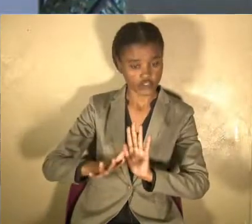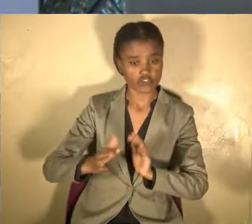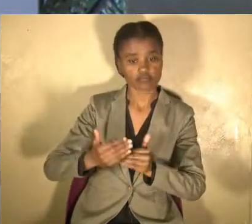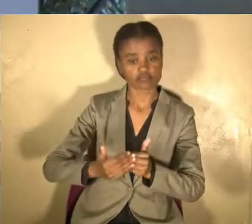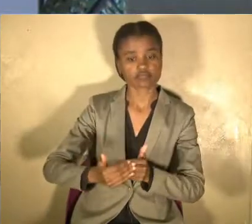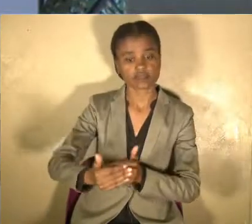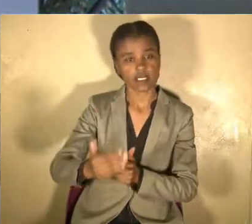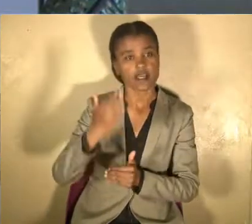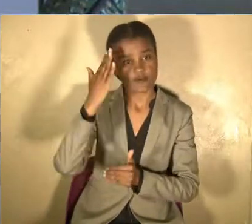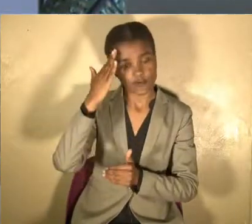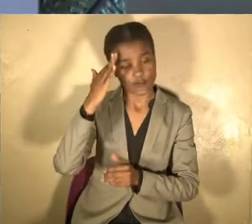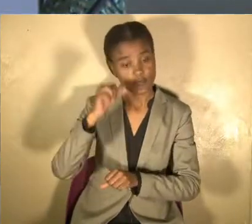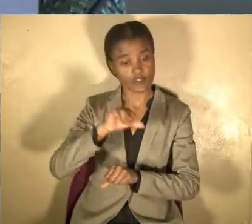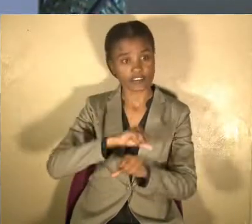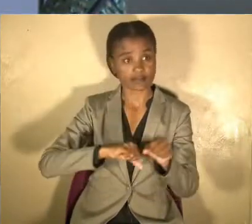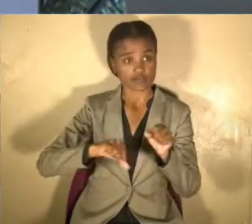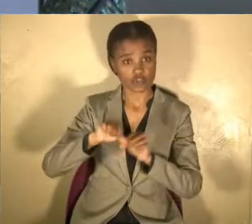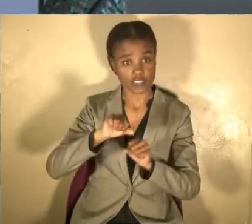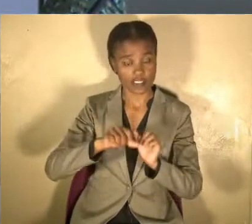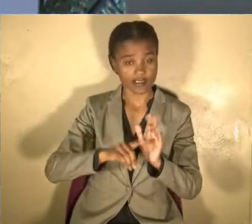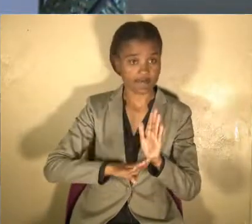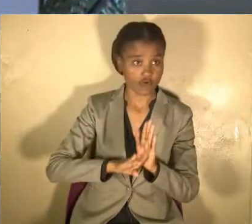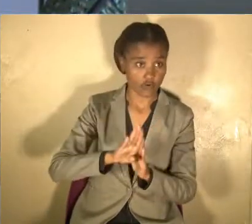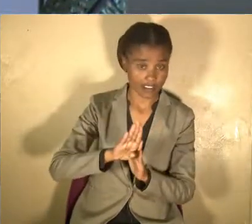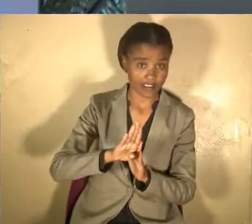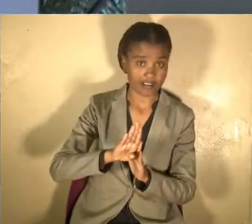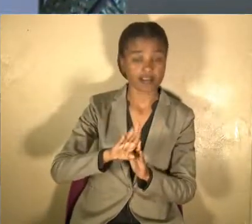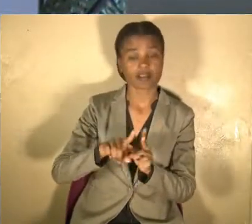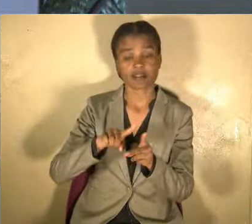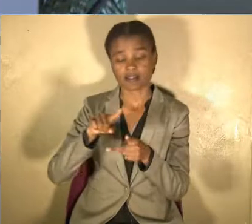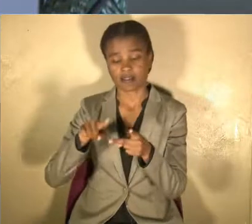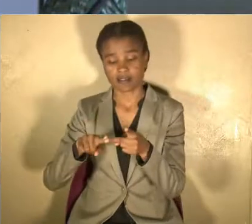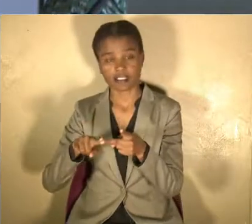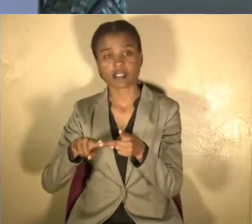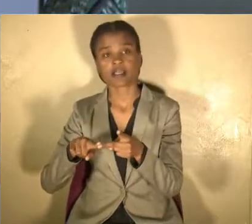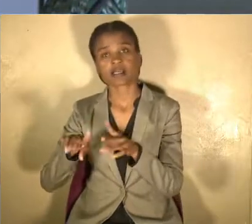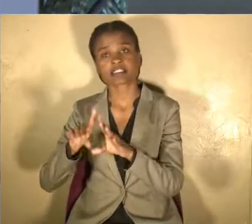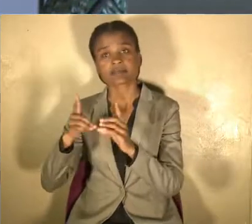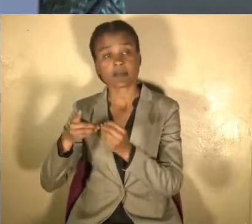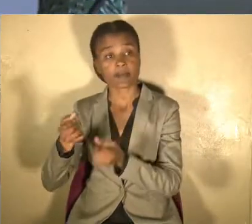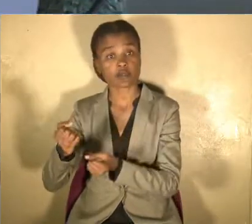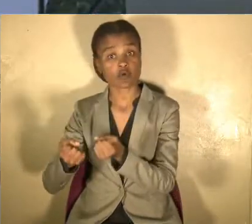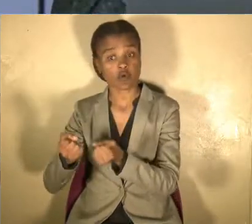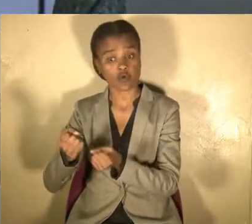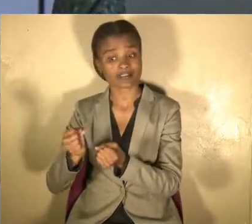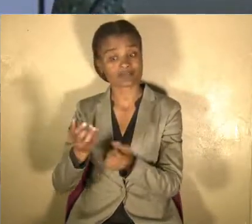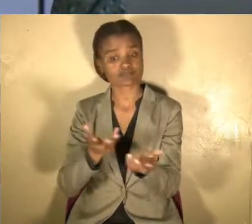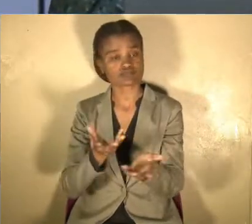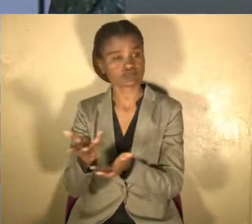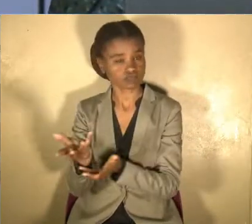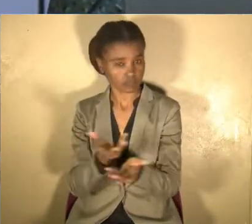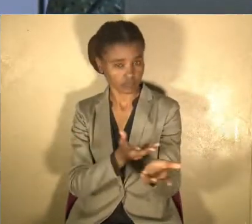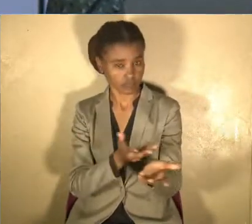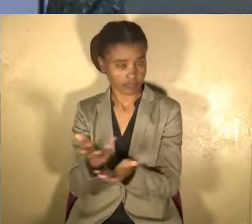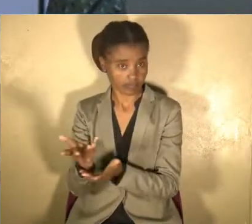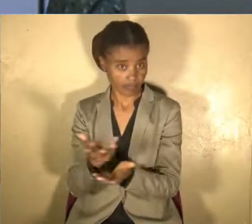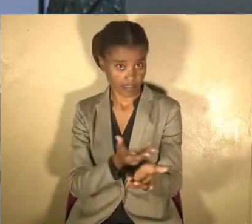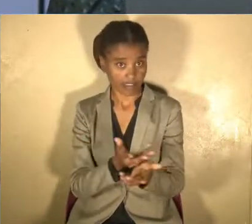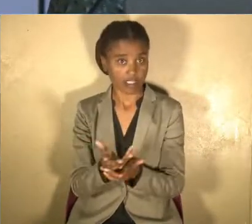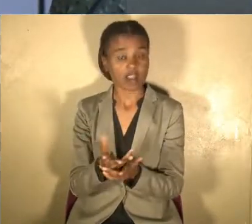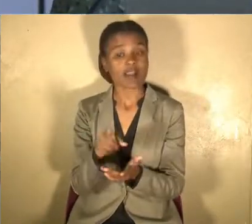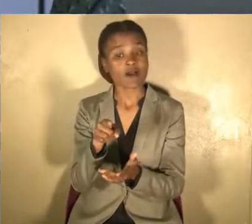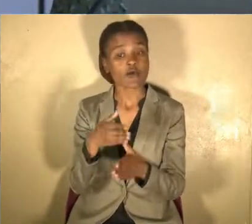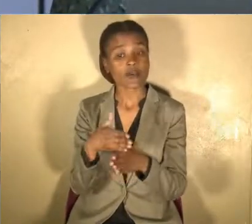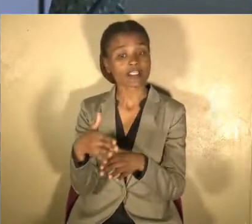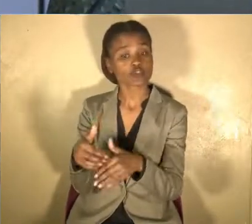Social Development will liaise with the Department of Justice so as to ensure that the magistrates and the registrars and the lawyers that are working within the